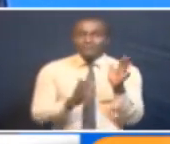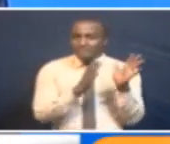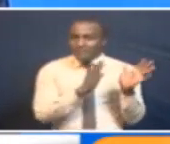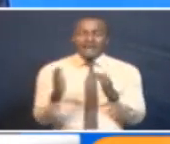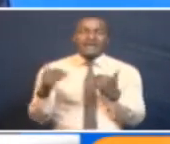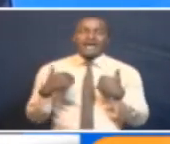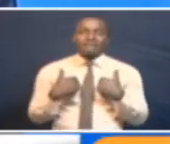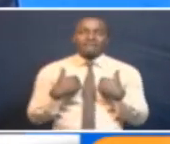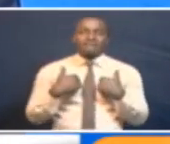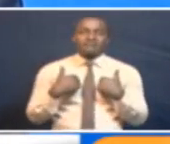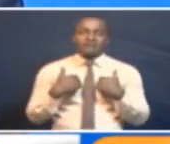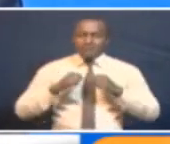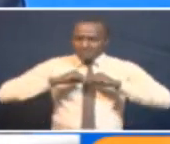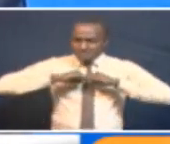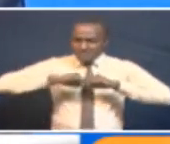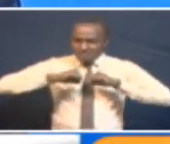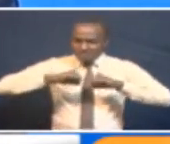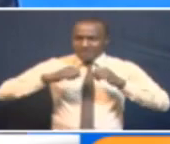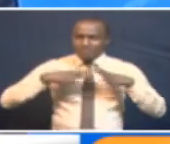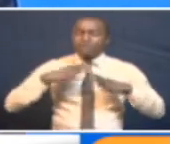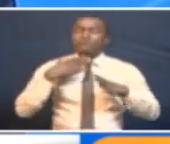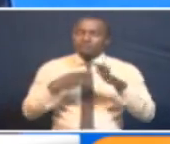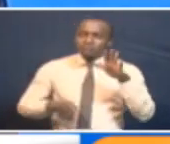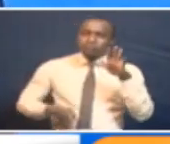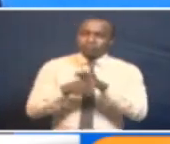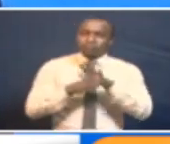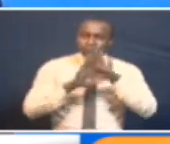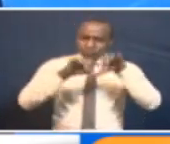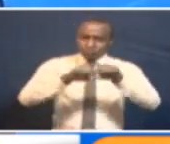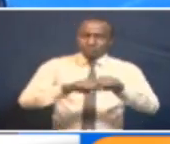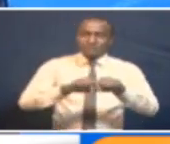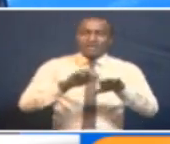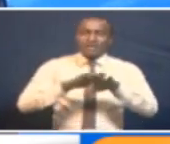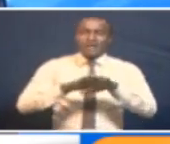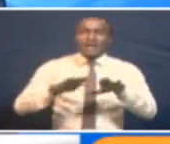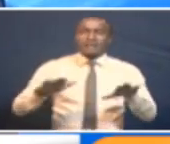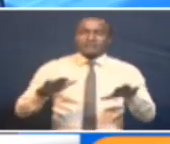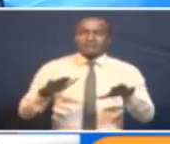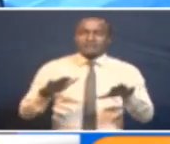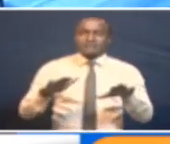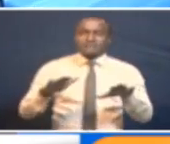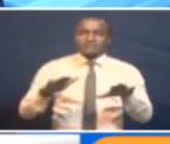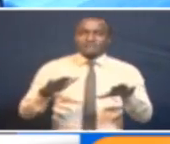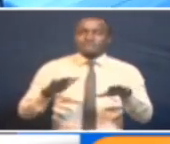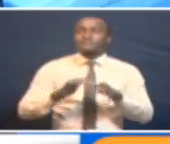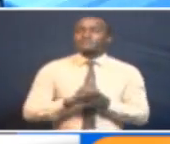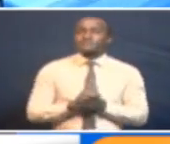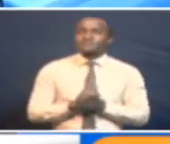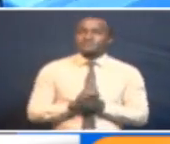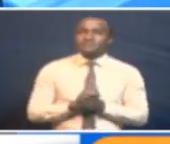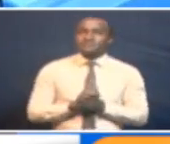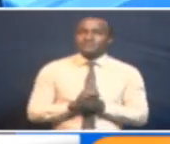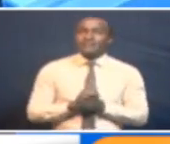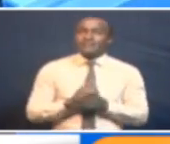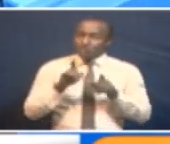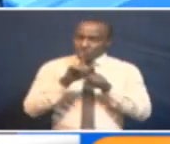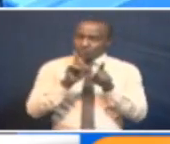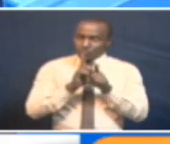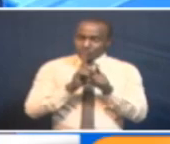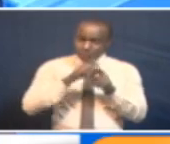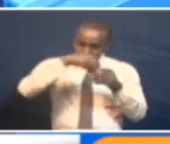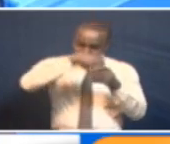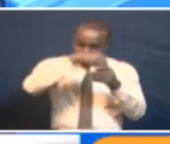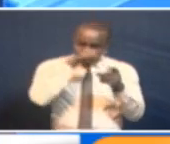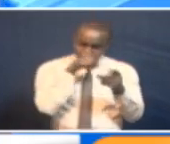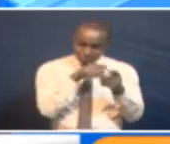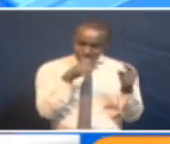by greedy and powerful businessmen aiming at developing the land. And they also told the reporter Hassan Mugambi that infighting among them, as well